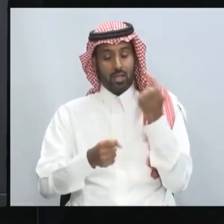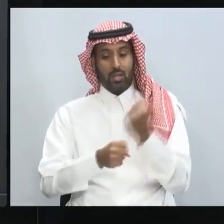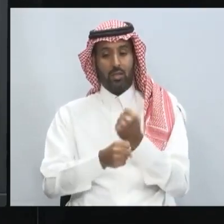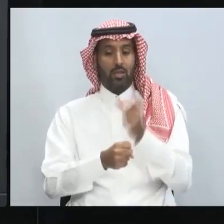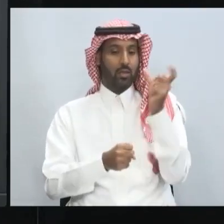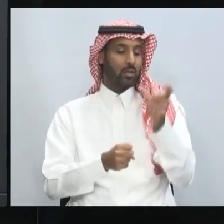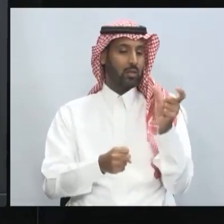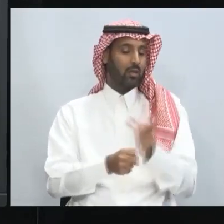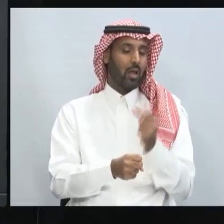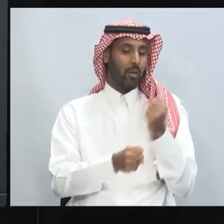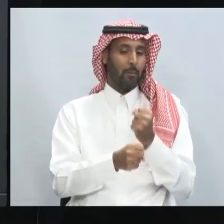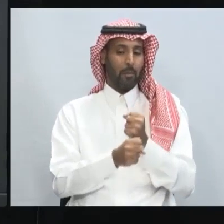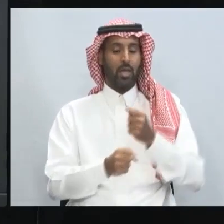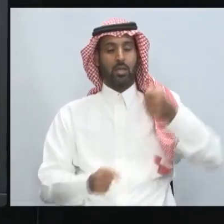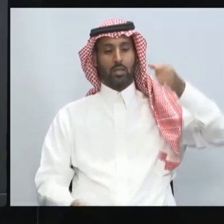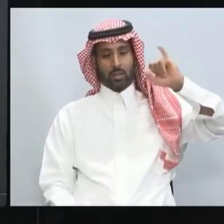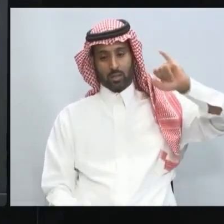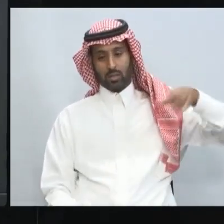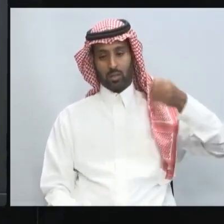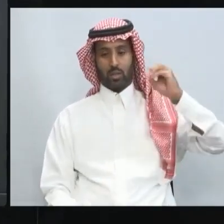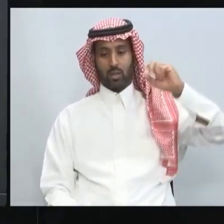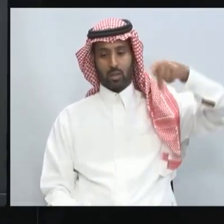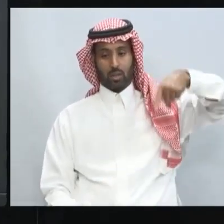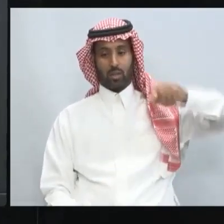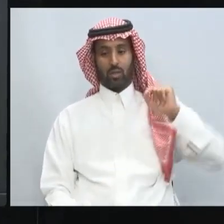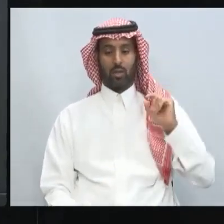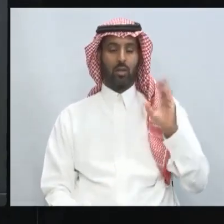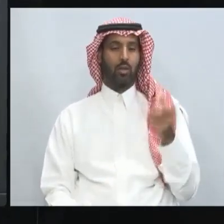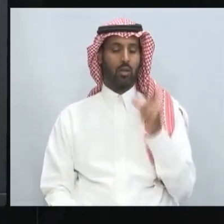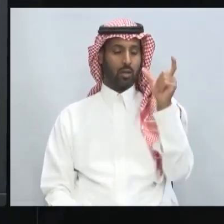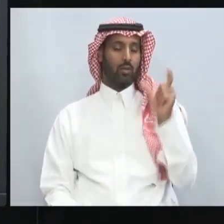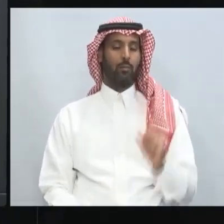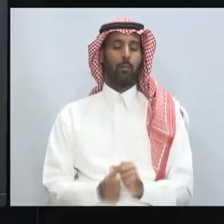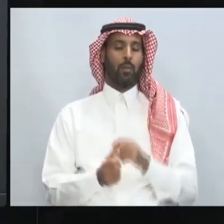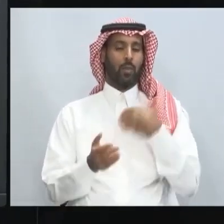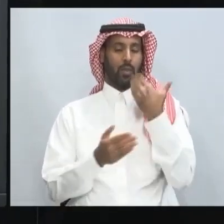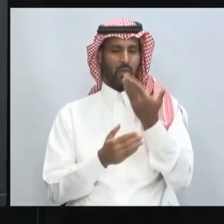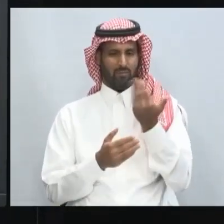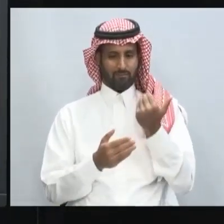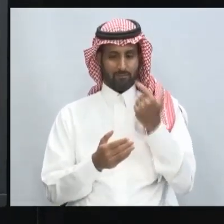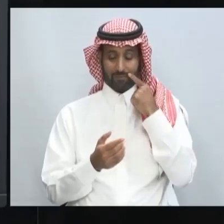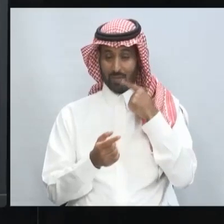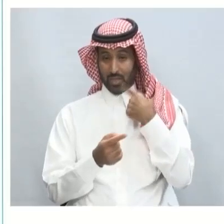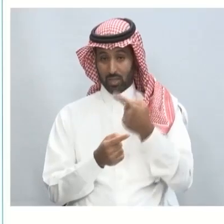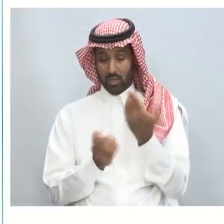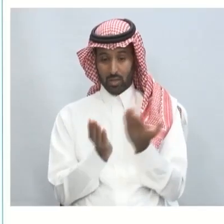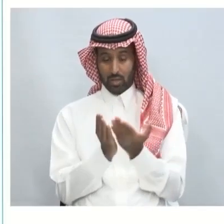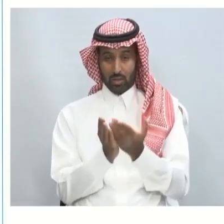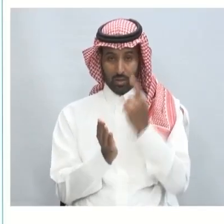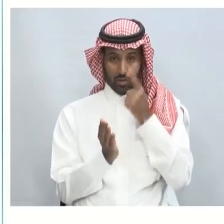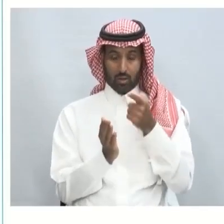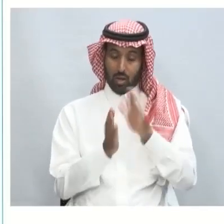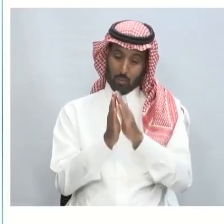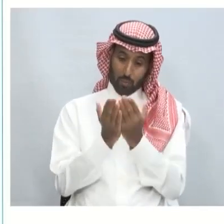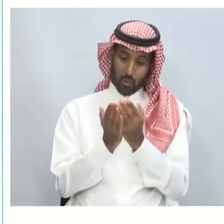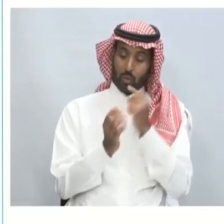word job. So just the word job and work can define this whole unit. But before we indulge in our lesson, you can open